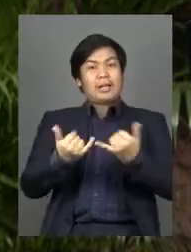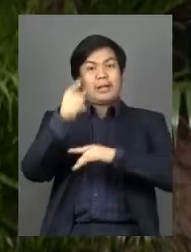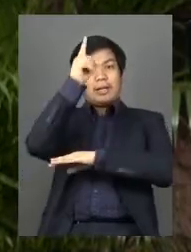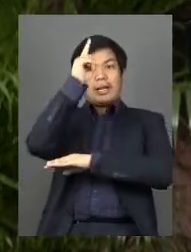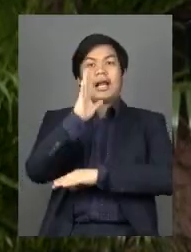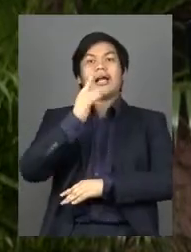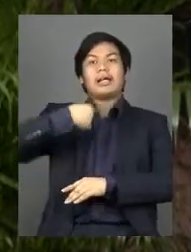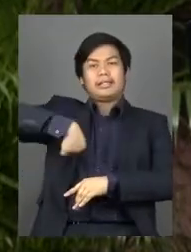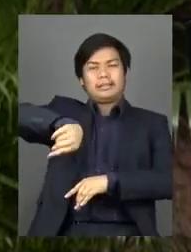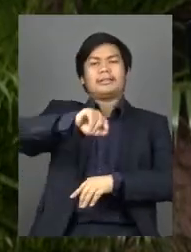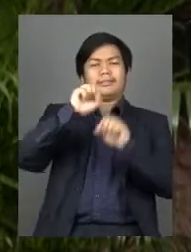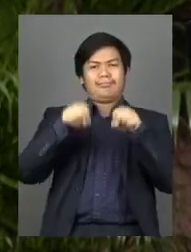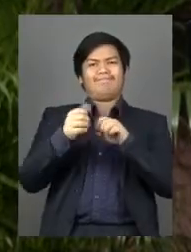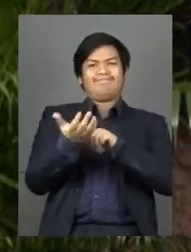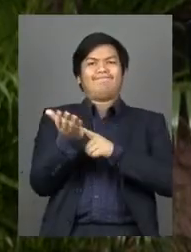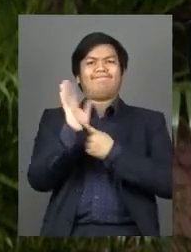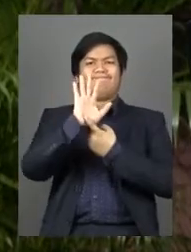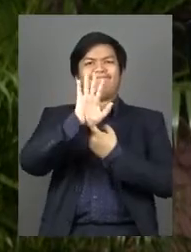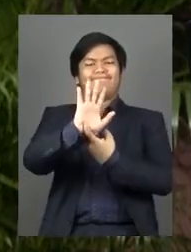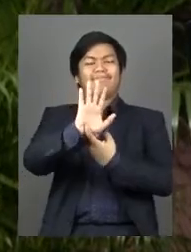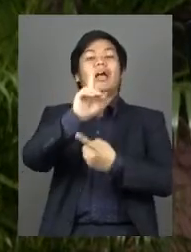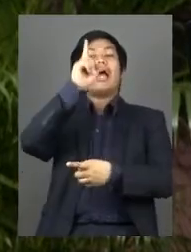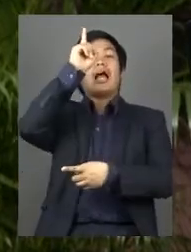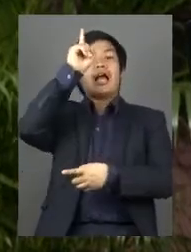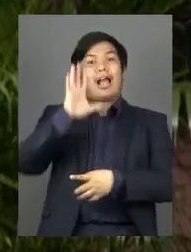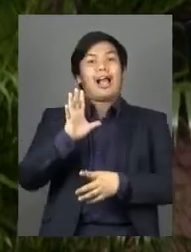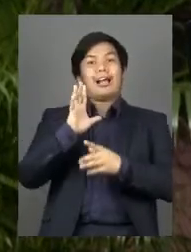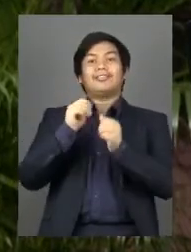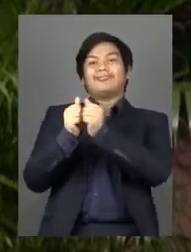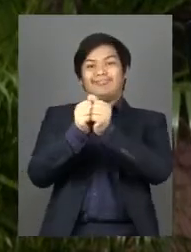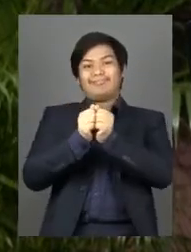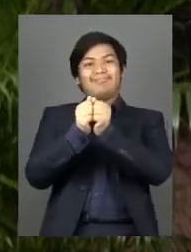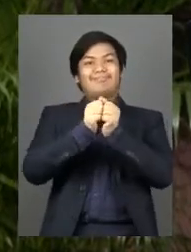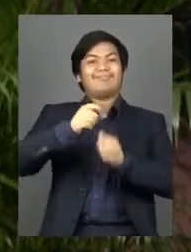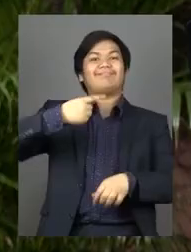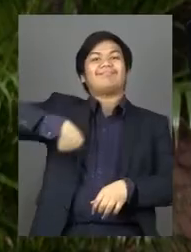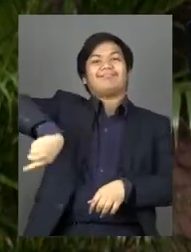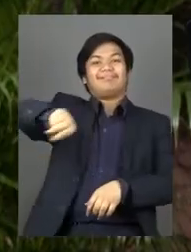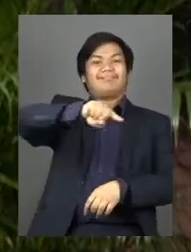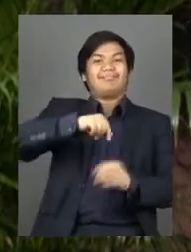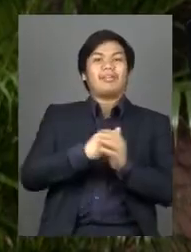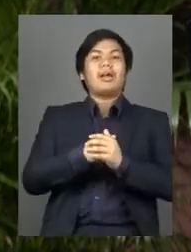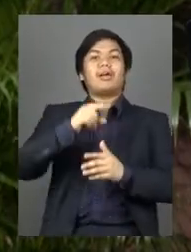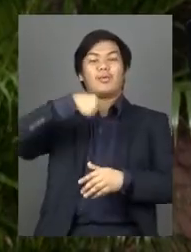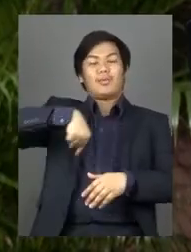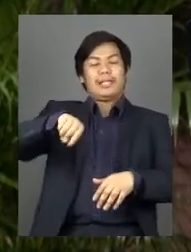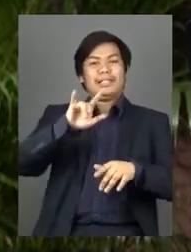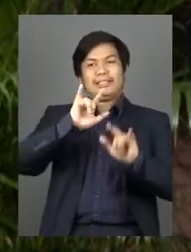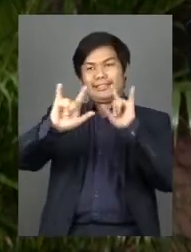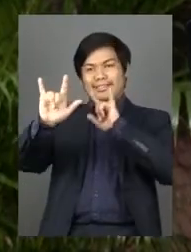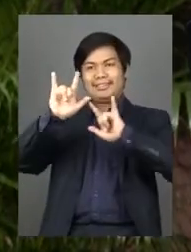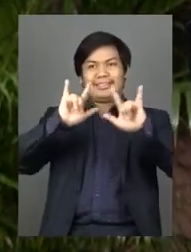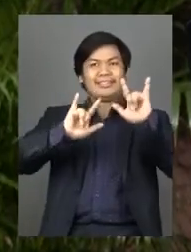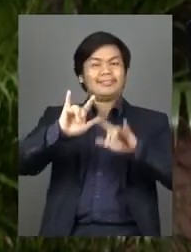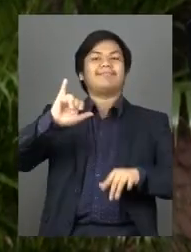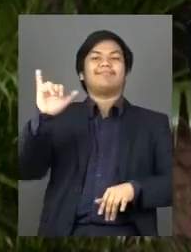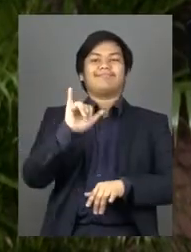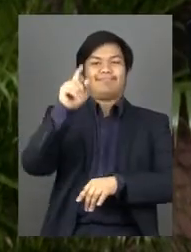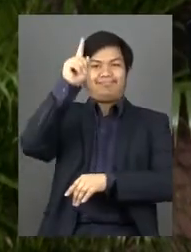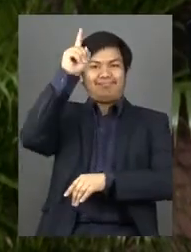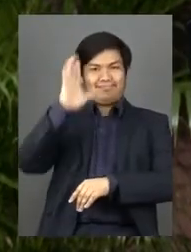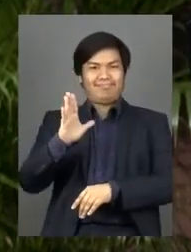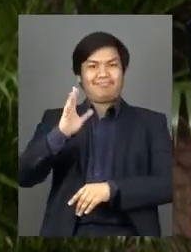one another that indeed God does abide in us and that we love like Him. Let's